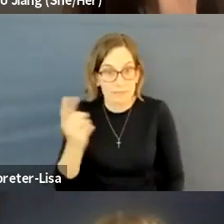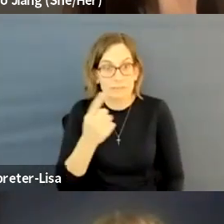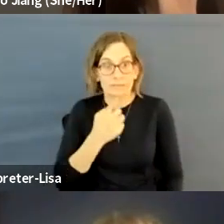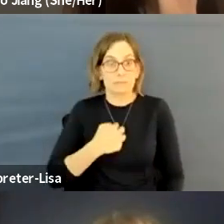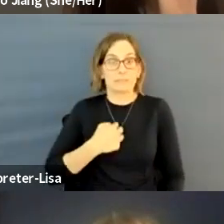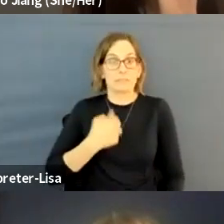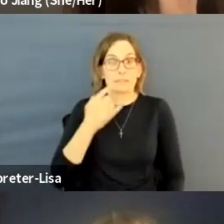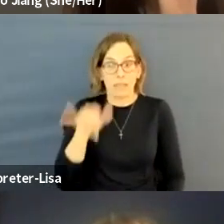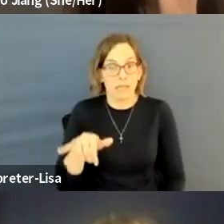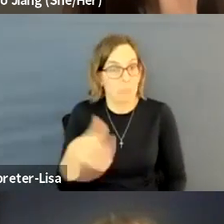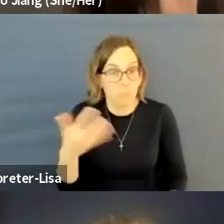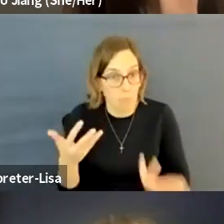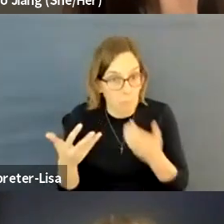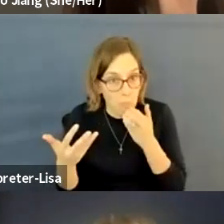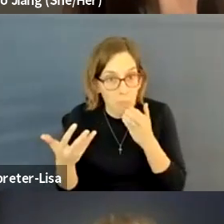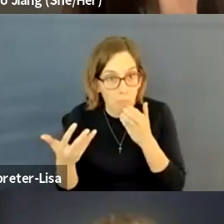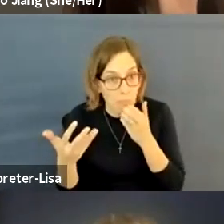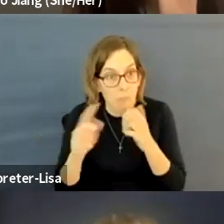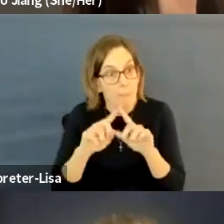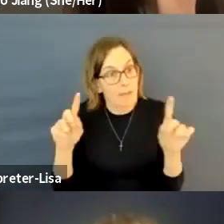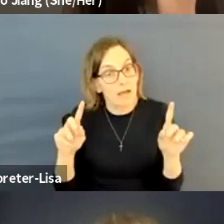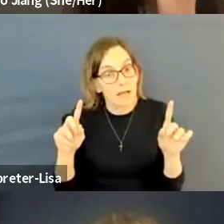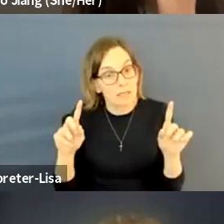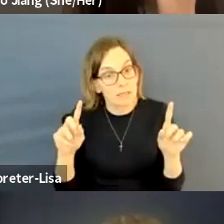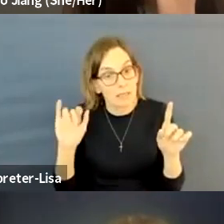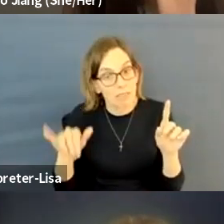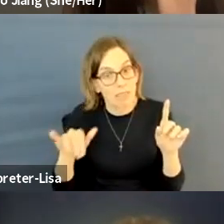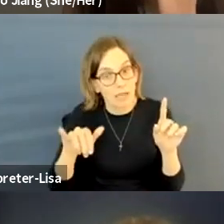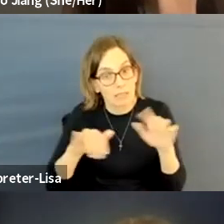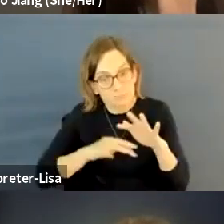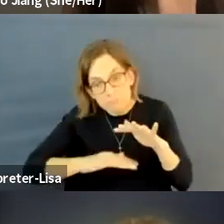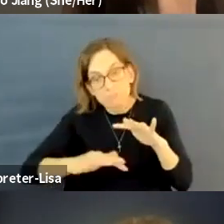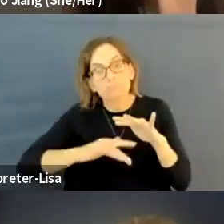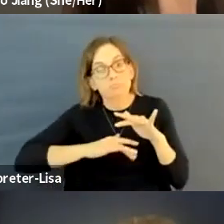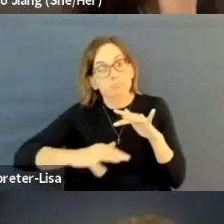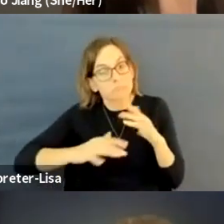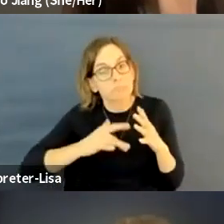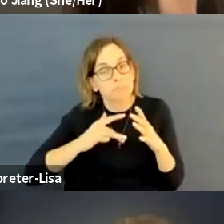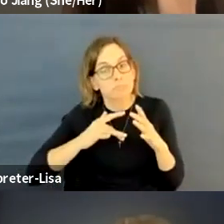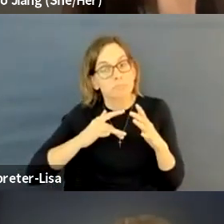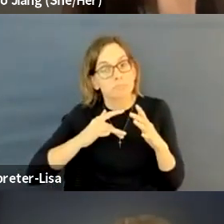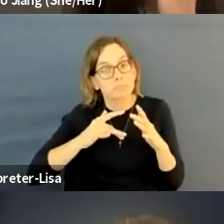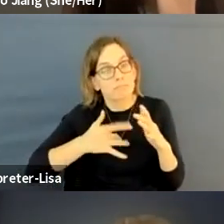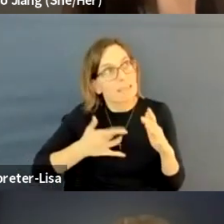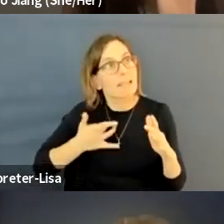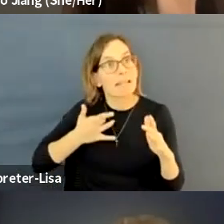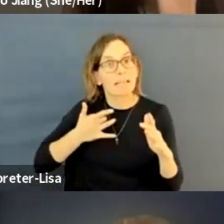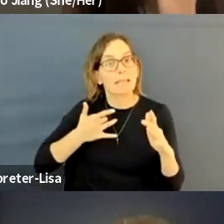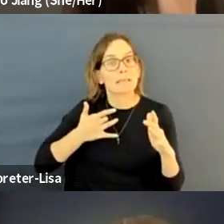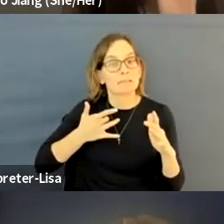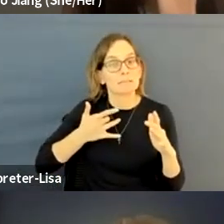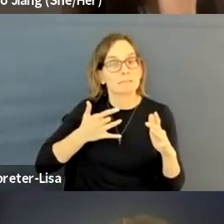that. But the undercurrent is undermining, I think, what I am saying